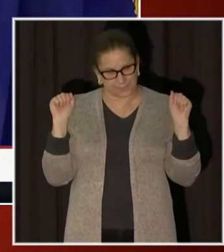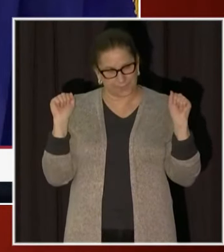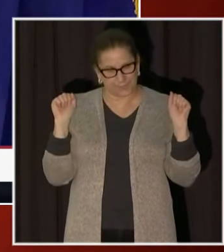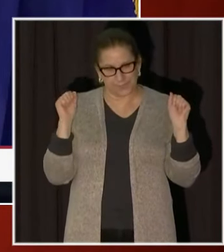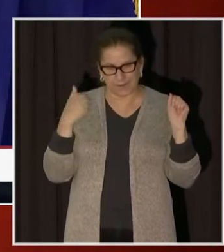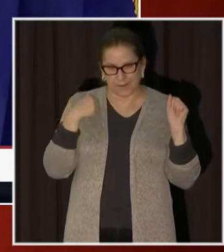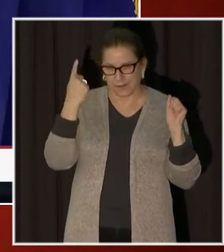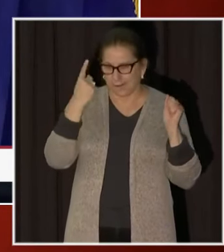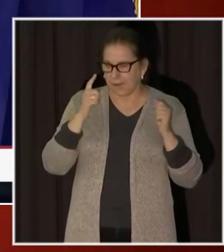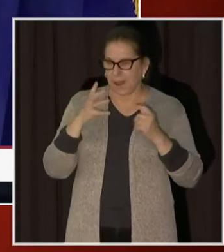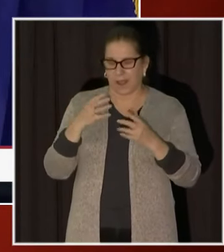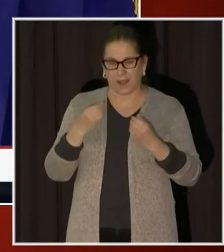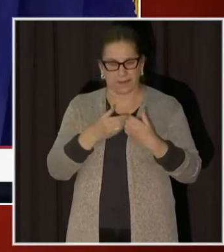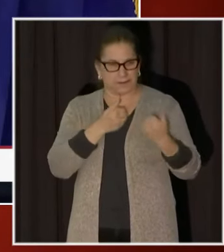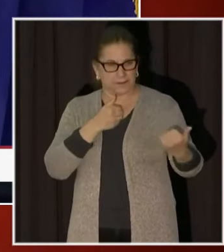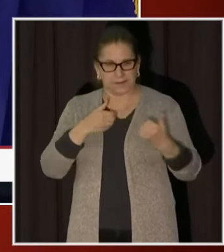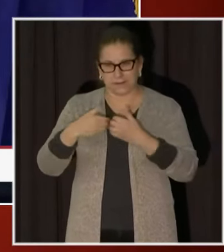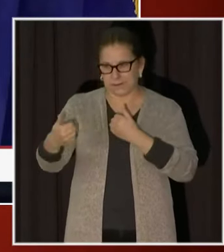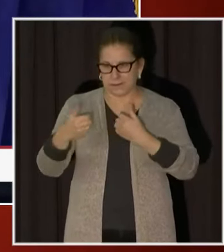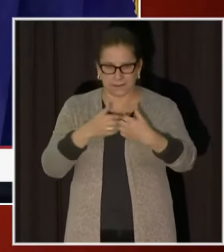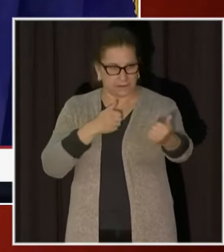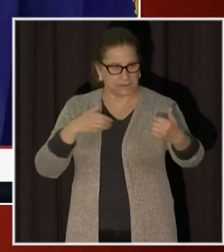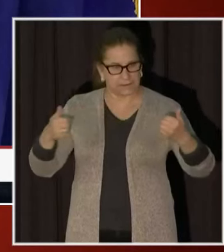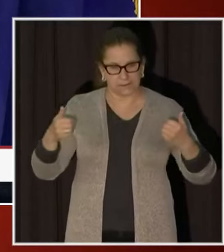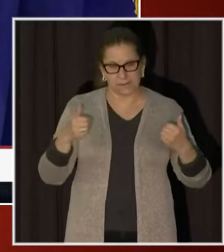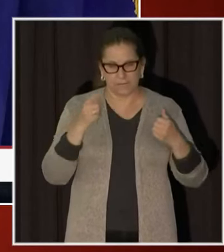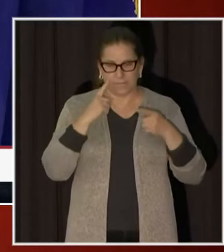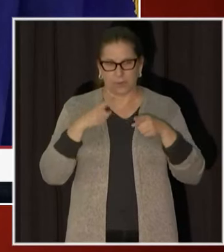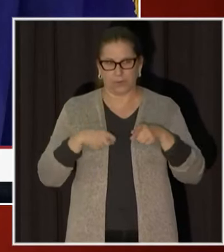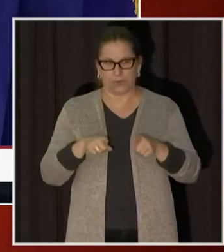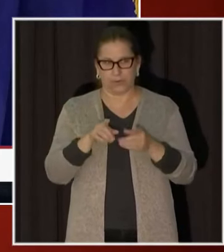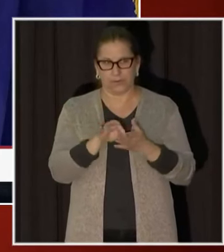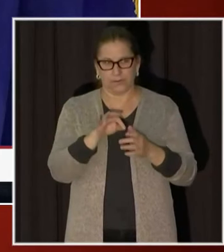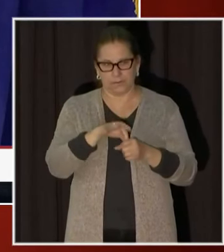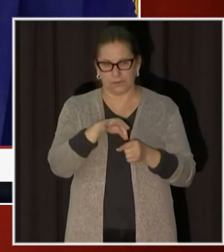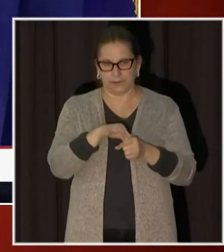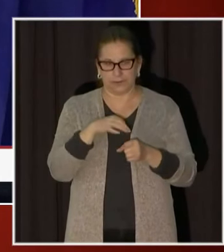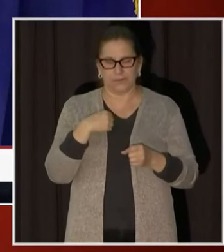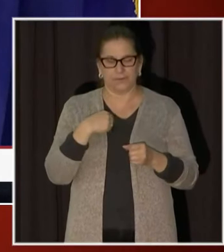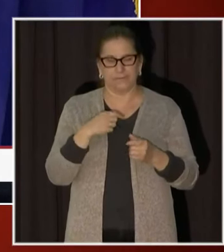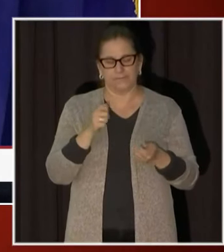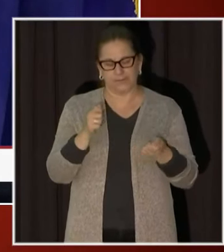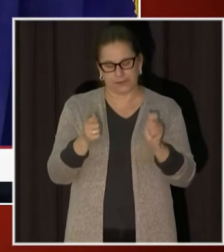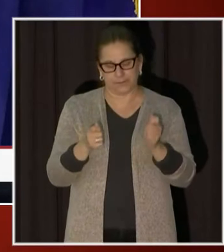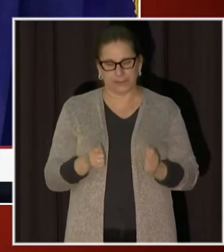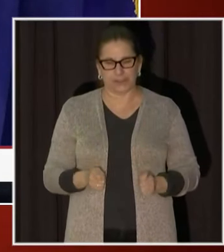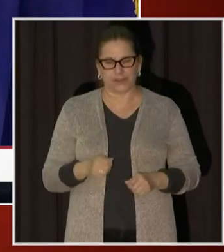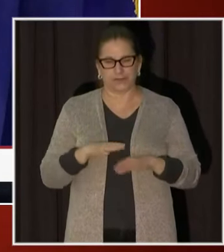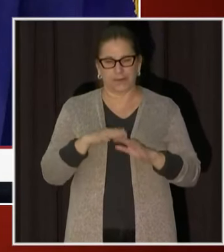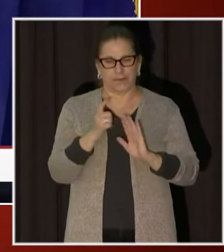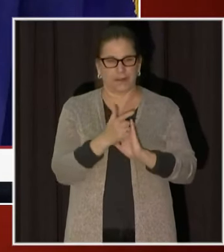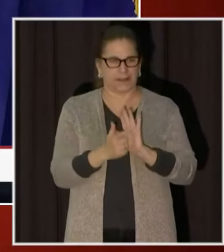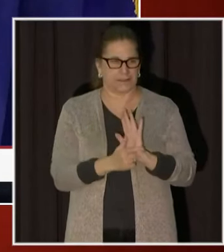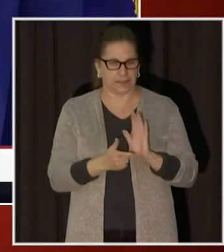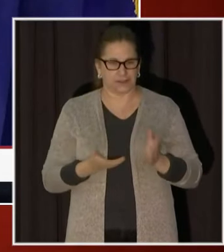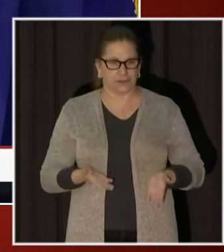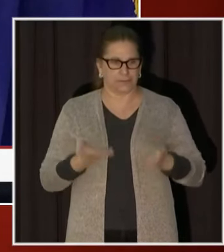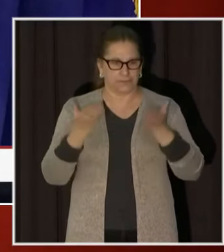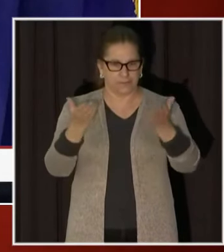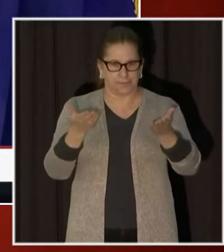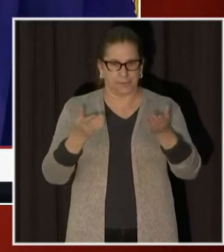distancing. So because of that, the legislation proposes changes. And then there's a provision that would